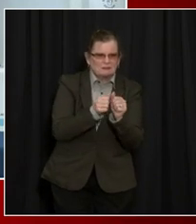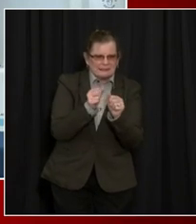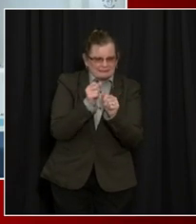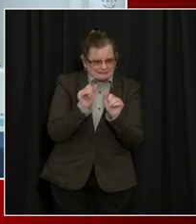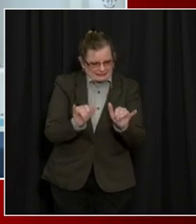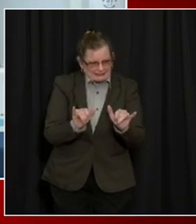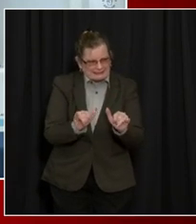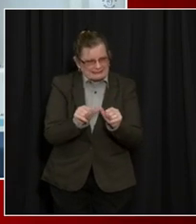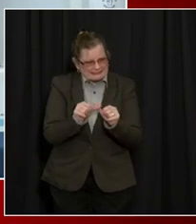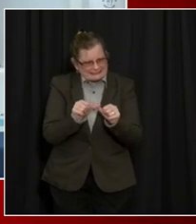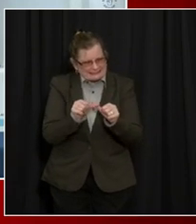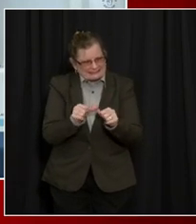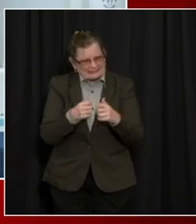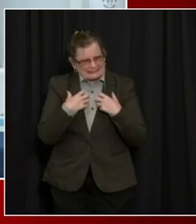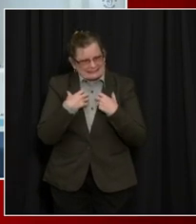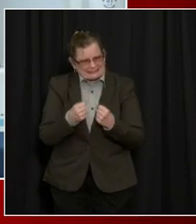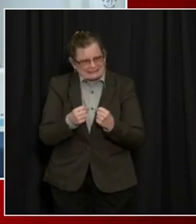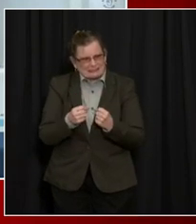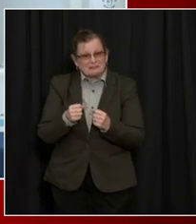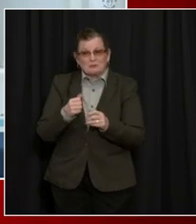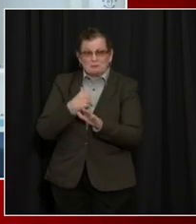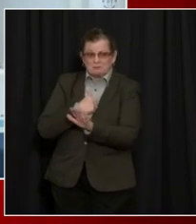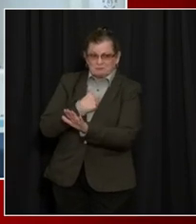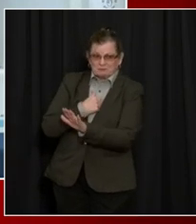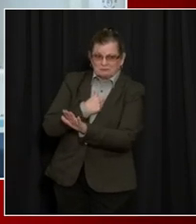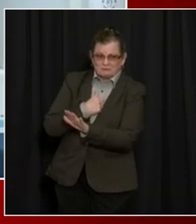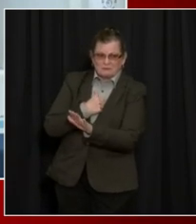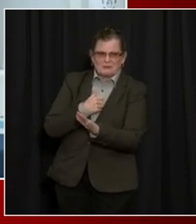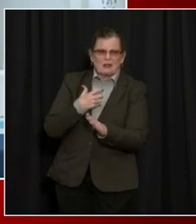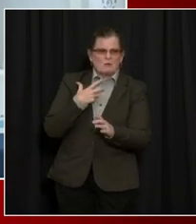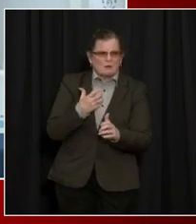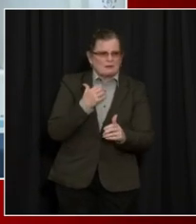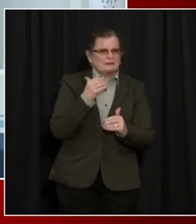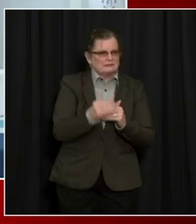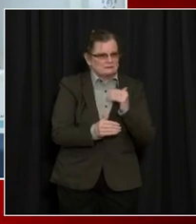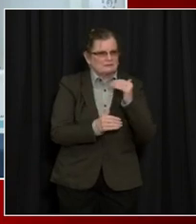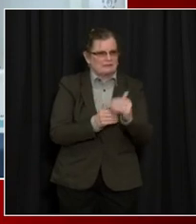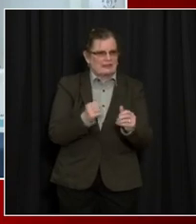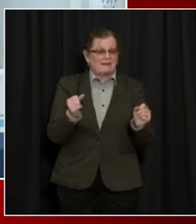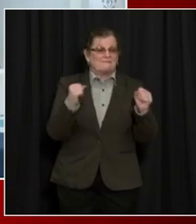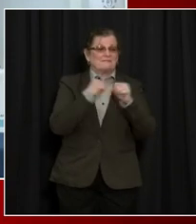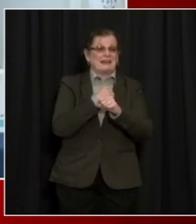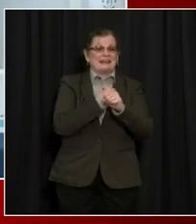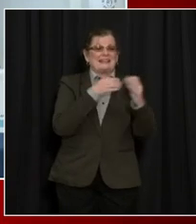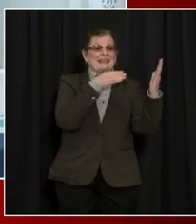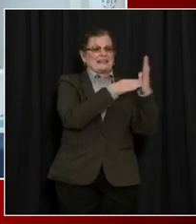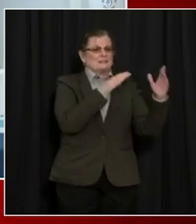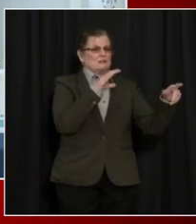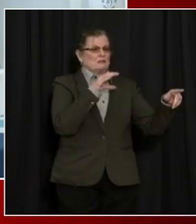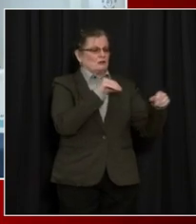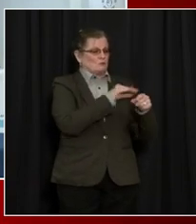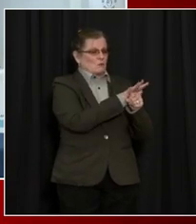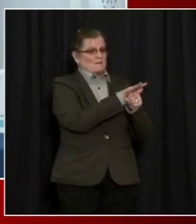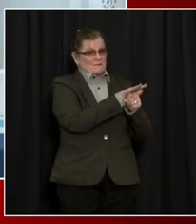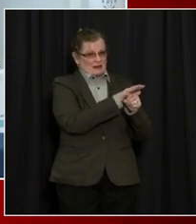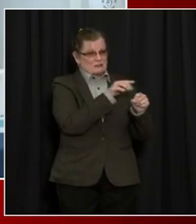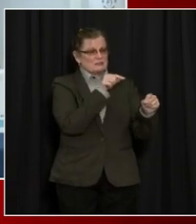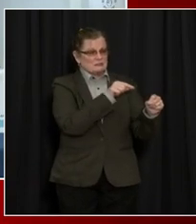I apologize. Move us further along with the fight against coronavirus. So the information I know is